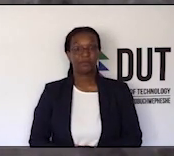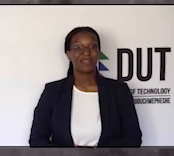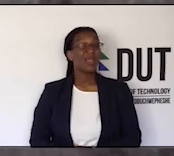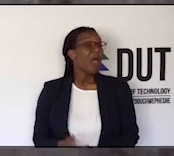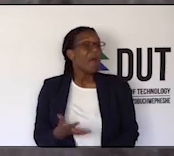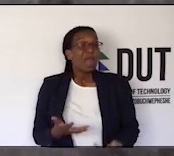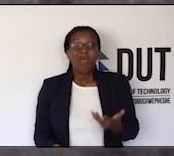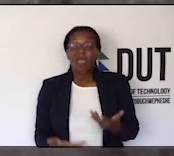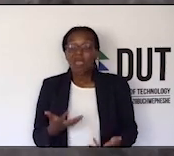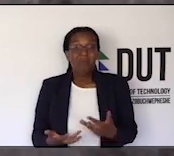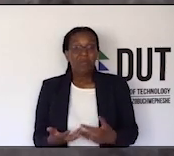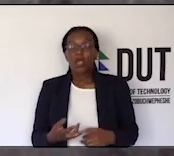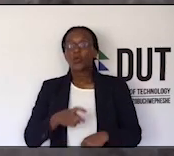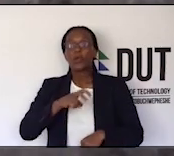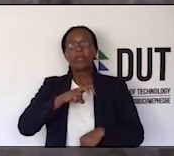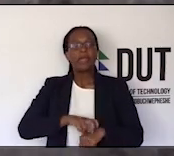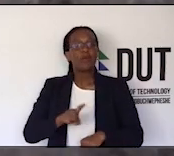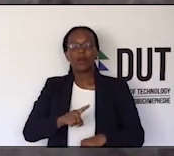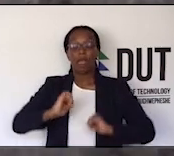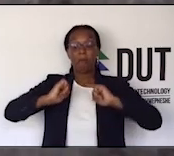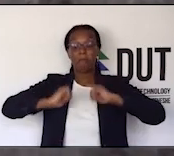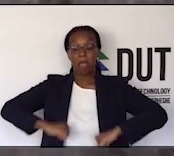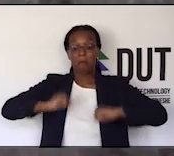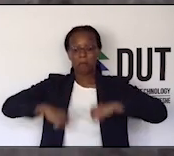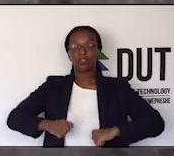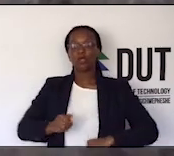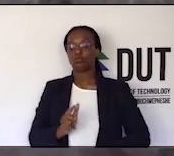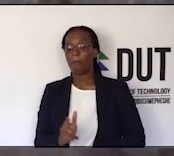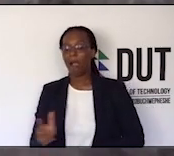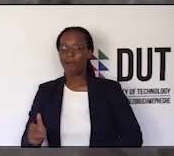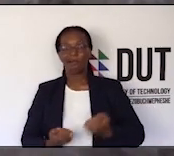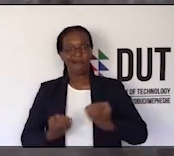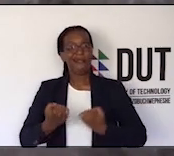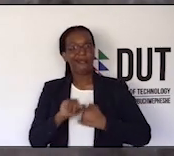Should you require a permit to park on campus parking,